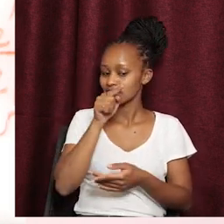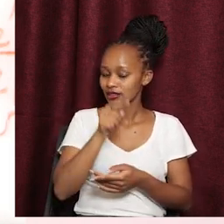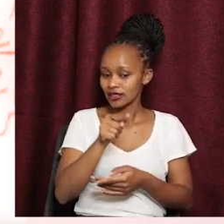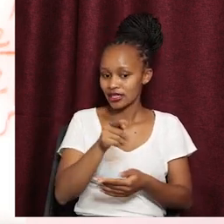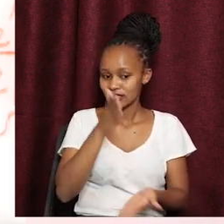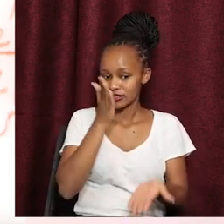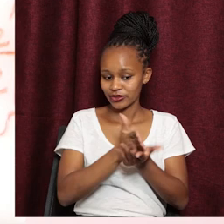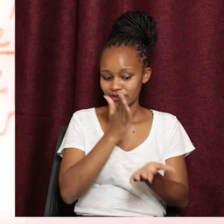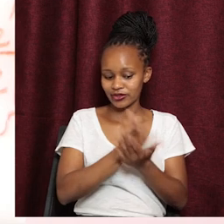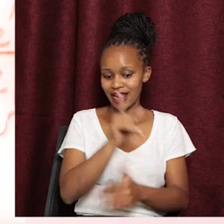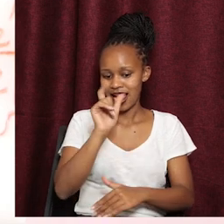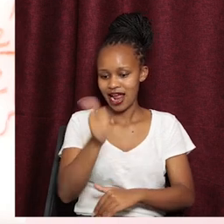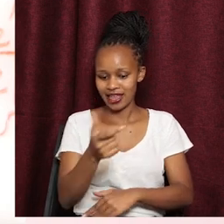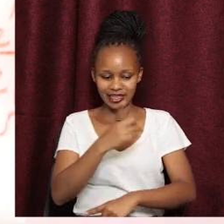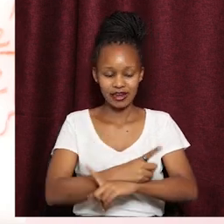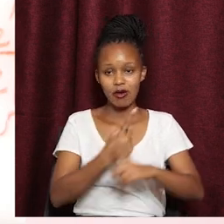of victory.